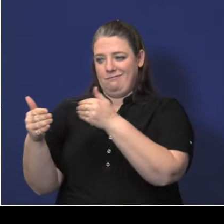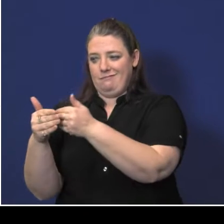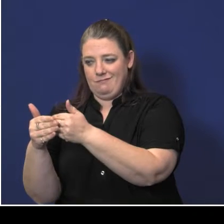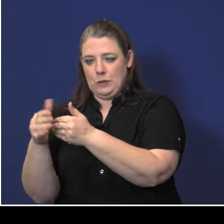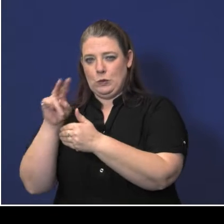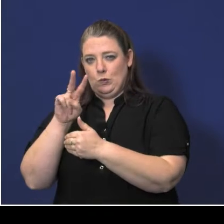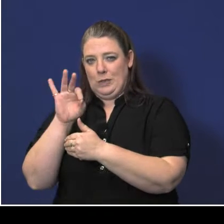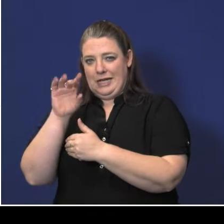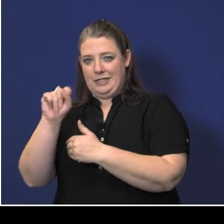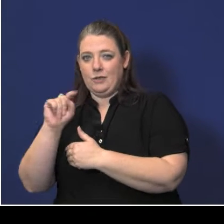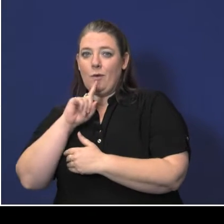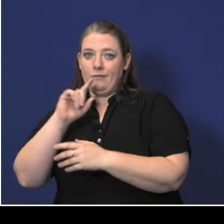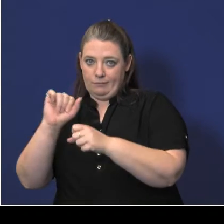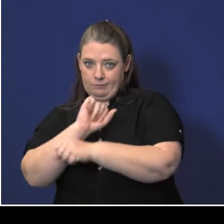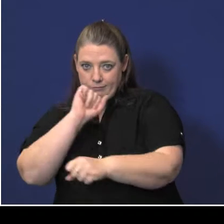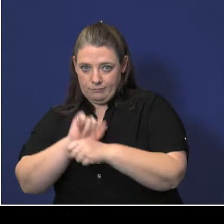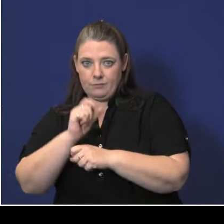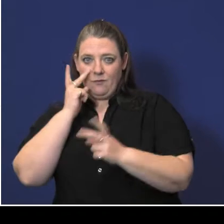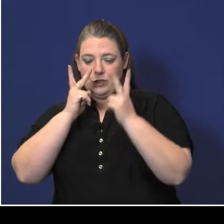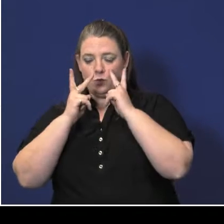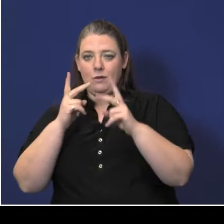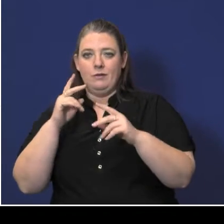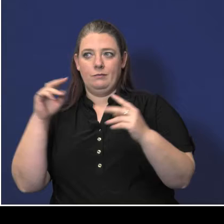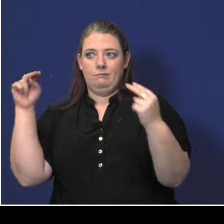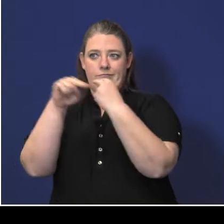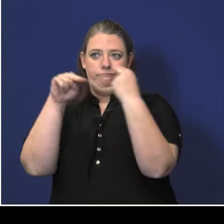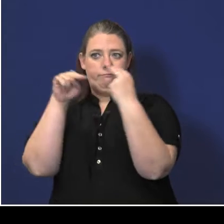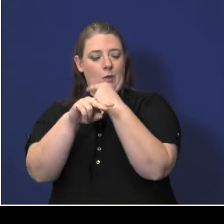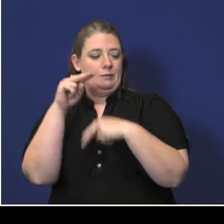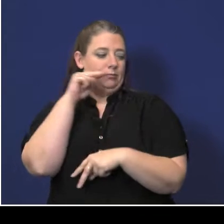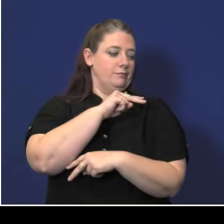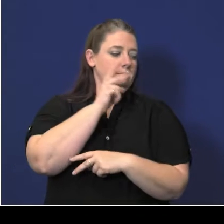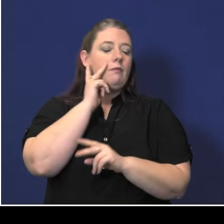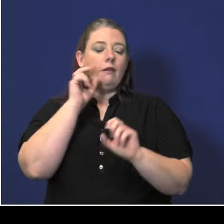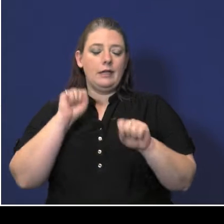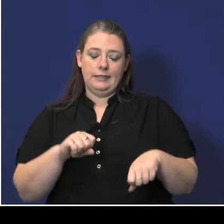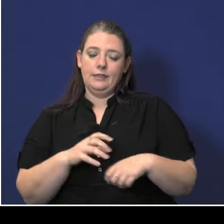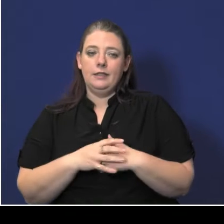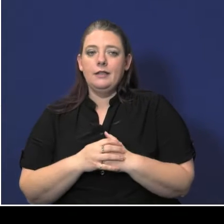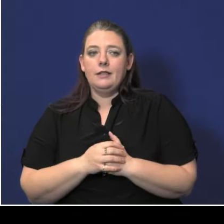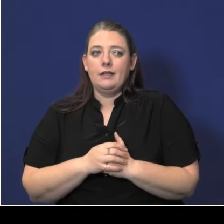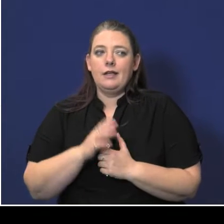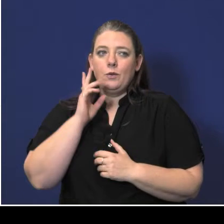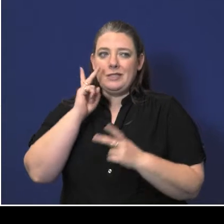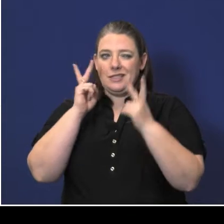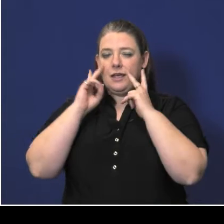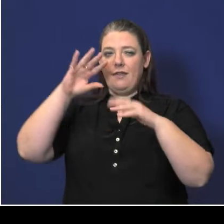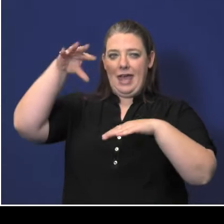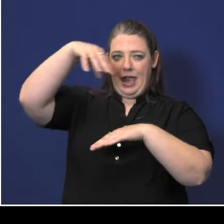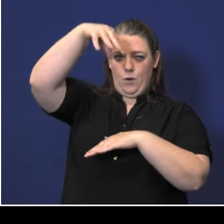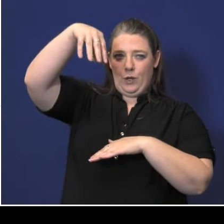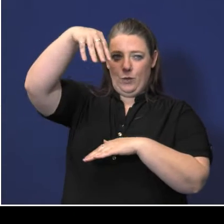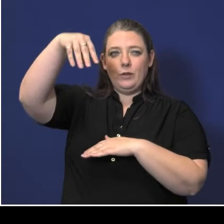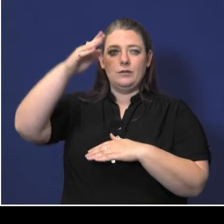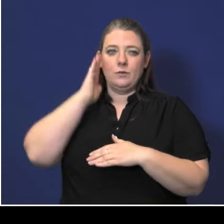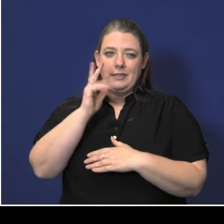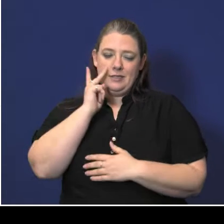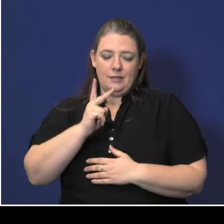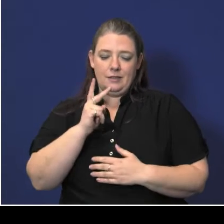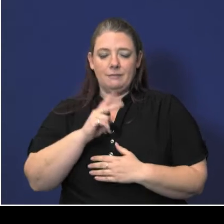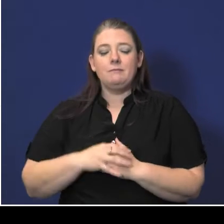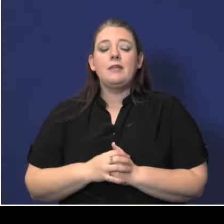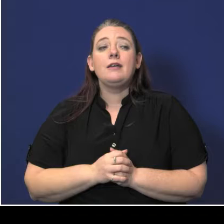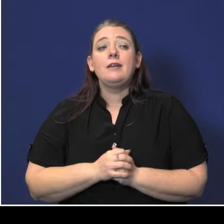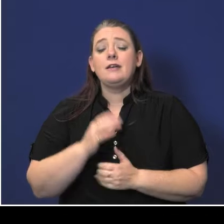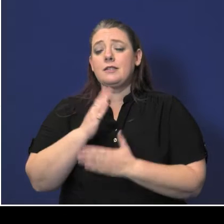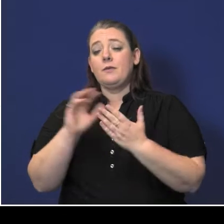highly visible from 290 from going north and going south. And you'll get to see it a little bit more on some of the renderings and aerials, and as well on the animation. Some of the